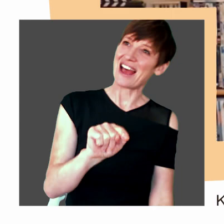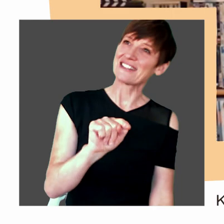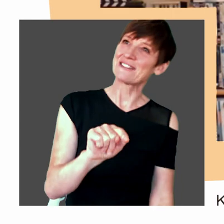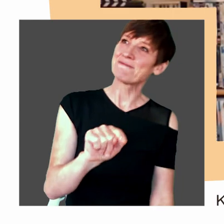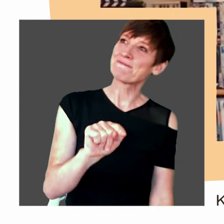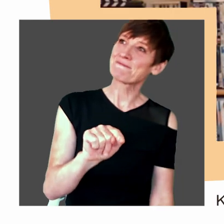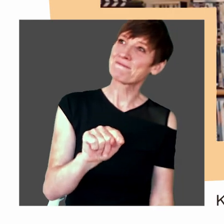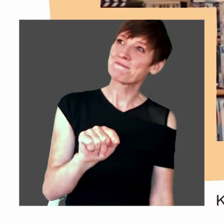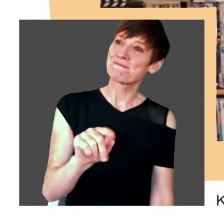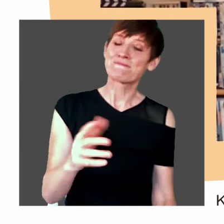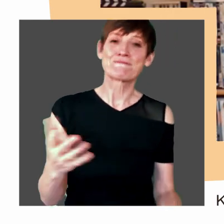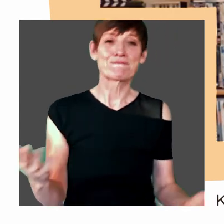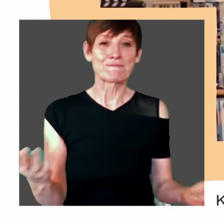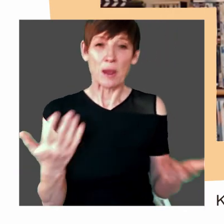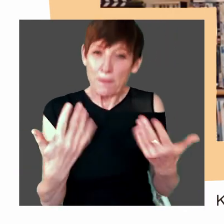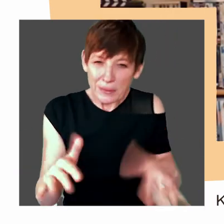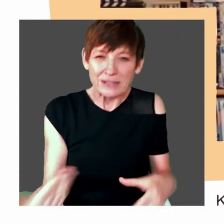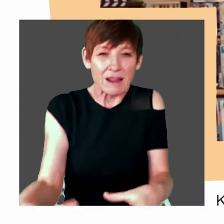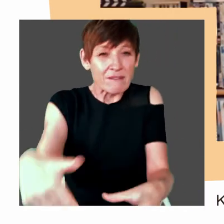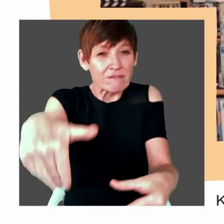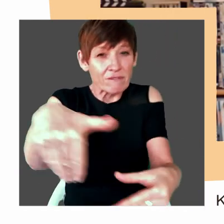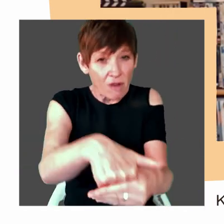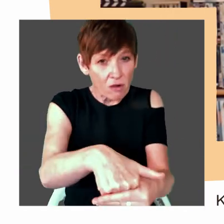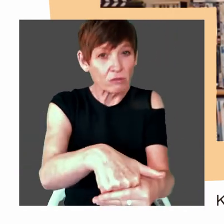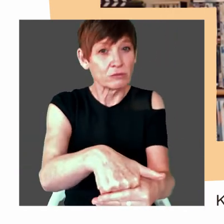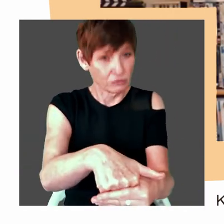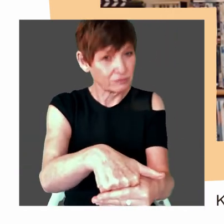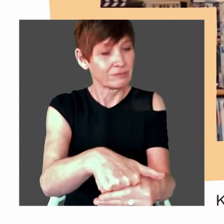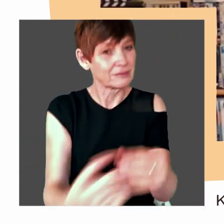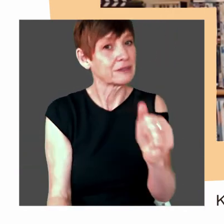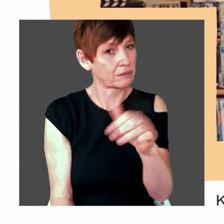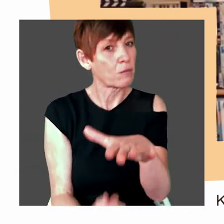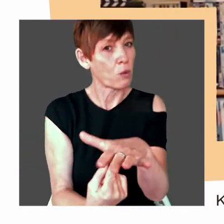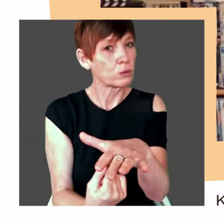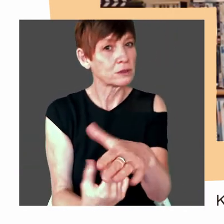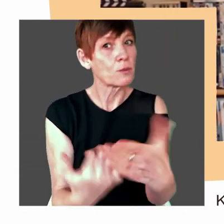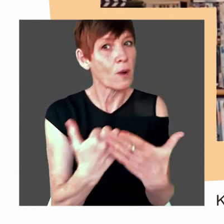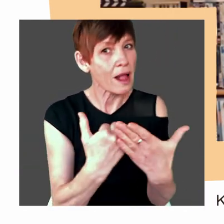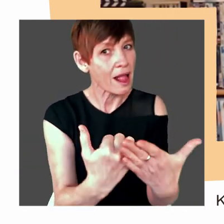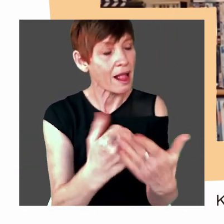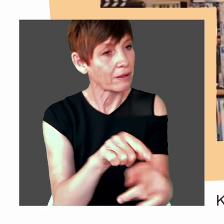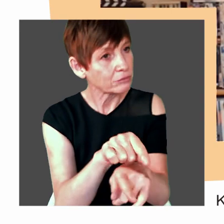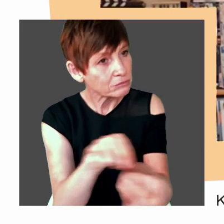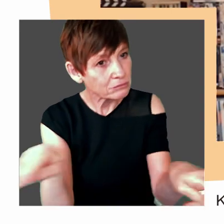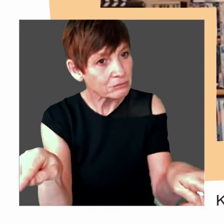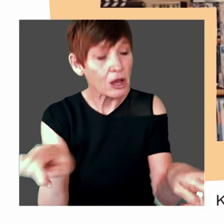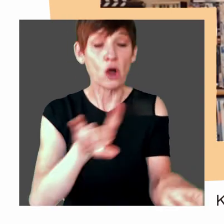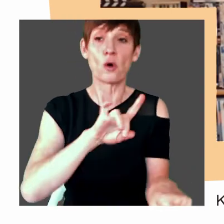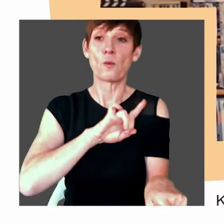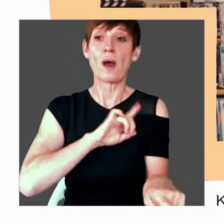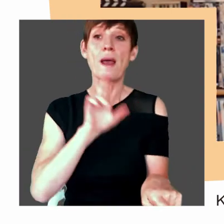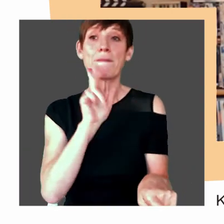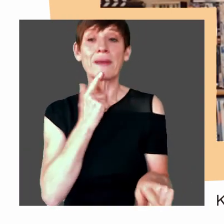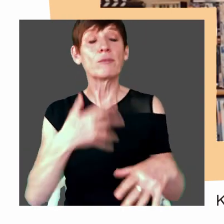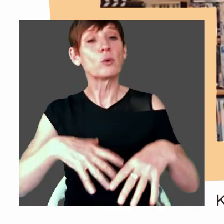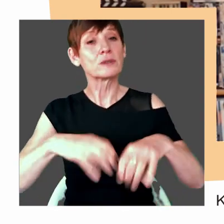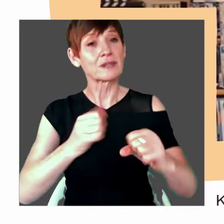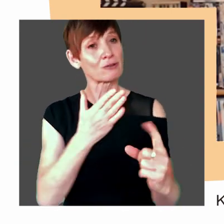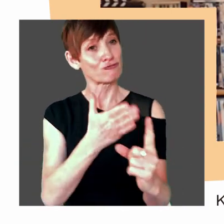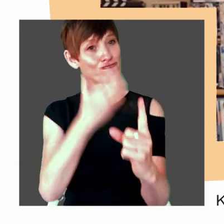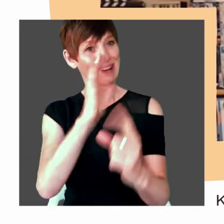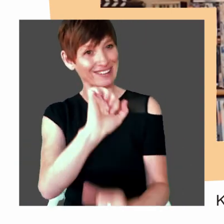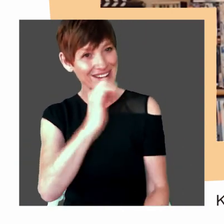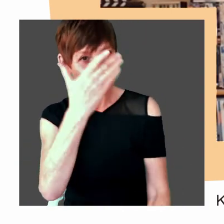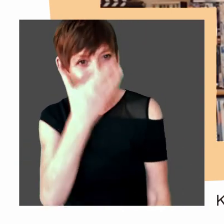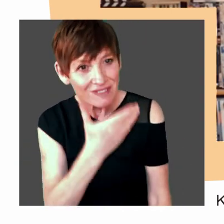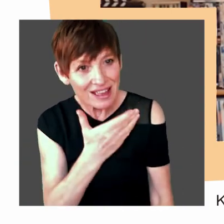being active in that kind of field, so it's help you to people recognize you and ask you